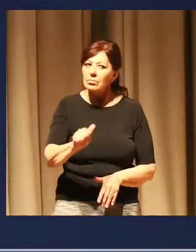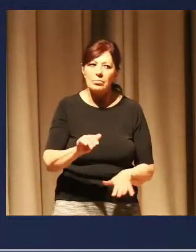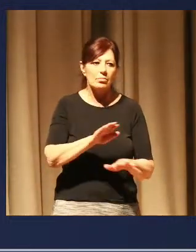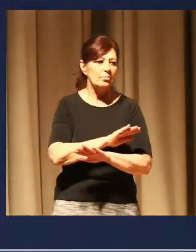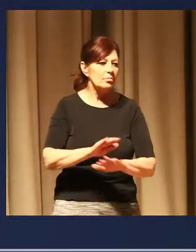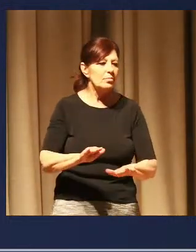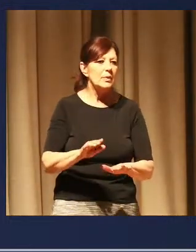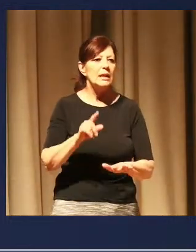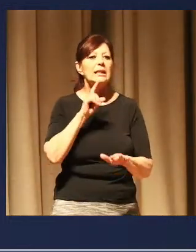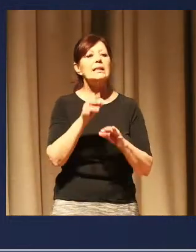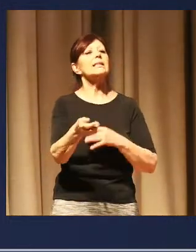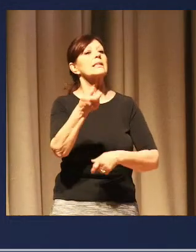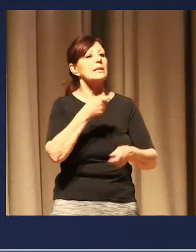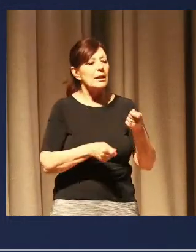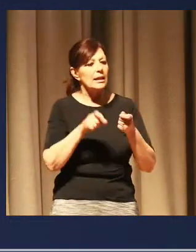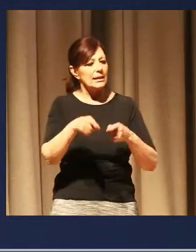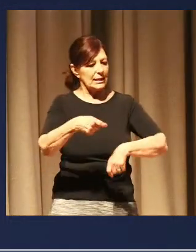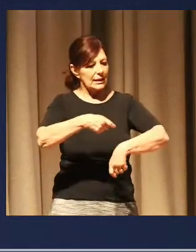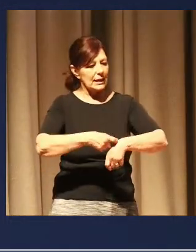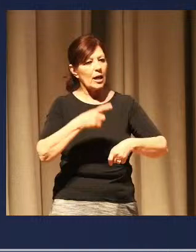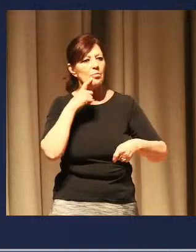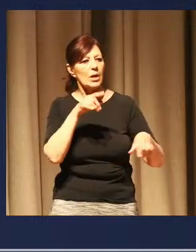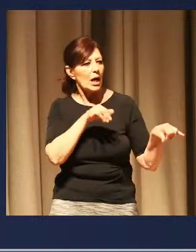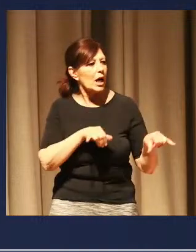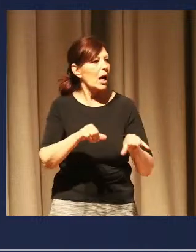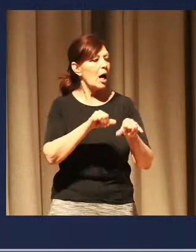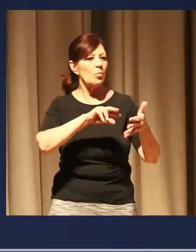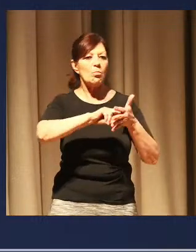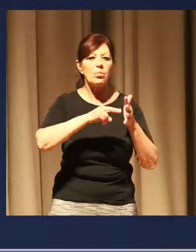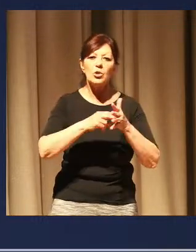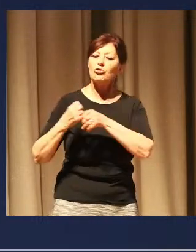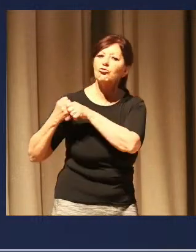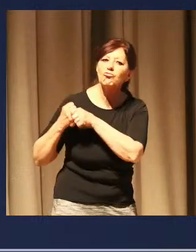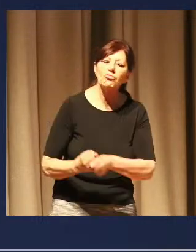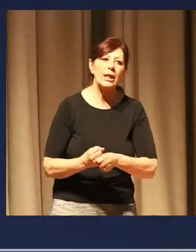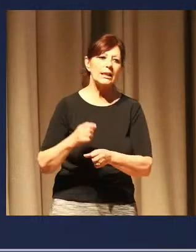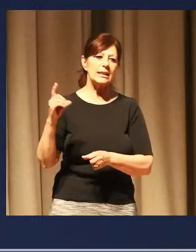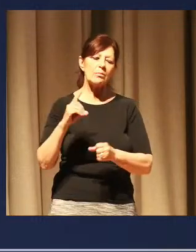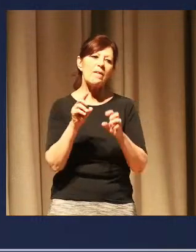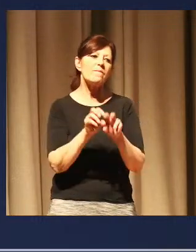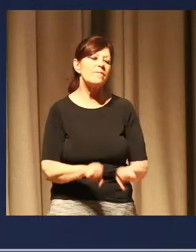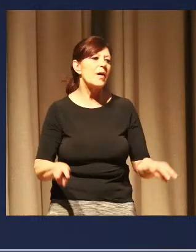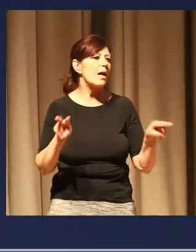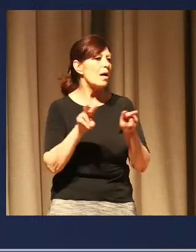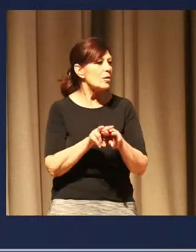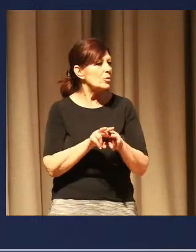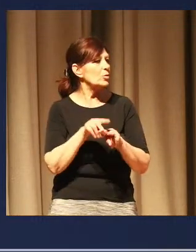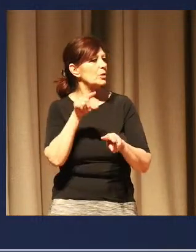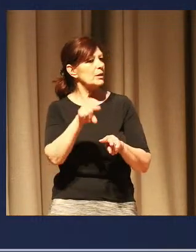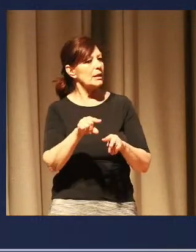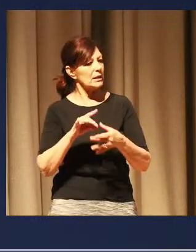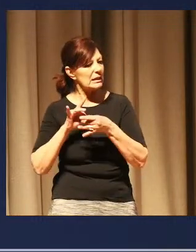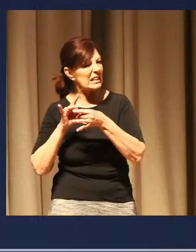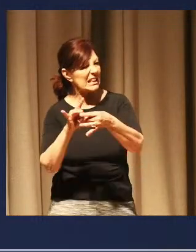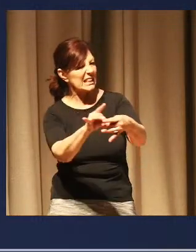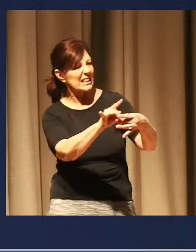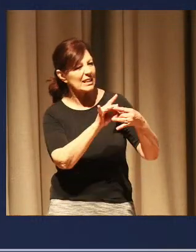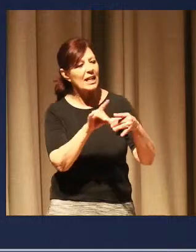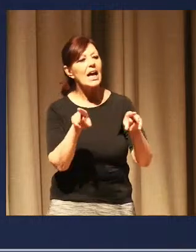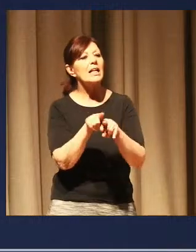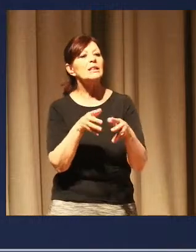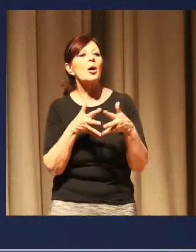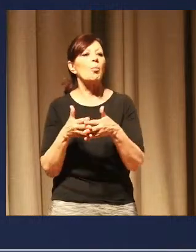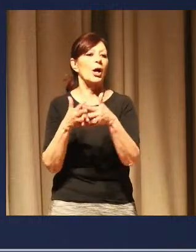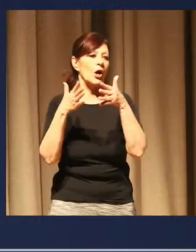doorstep. Instead, it must be a time of common purpose to strengthen the democratic values and institutions that tie us together as